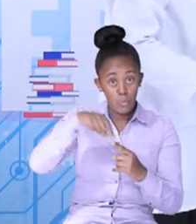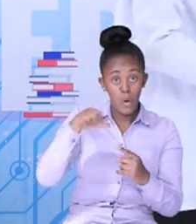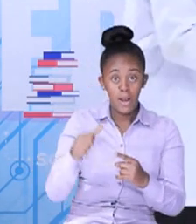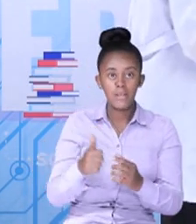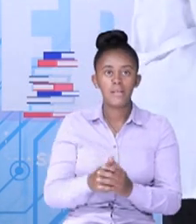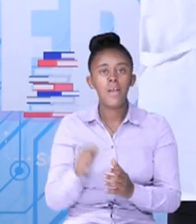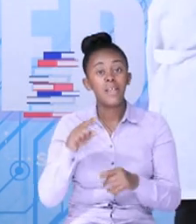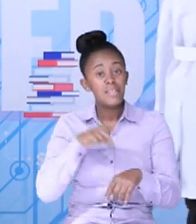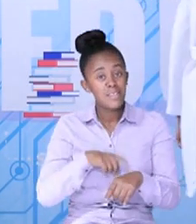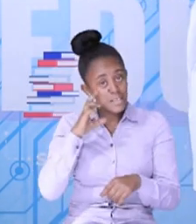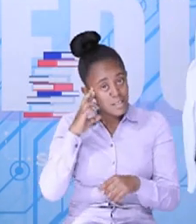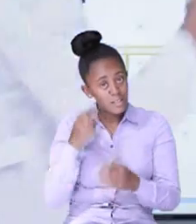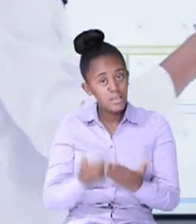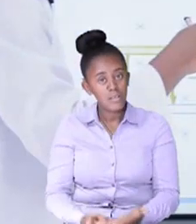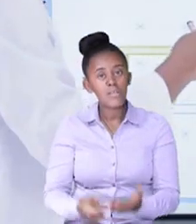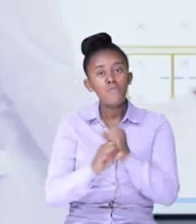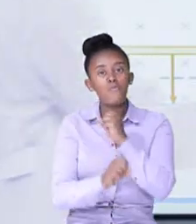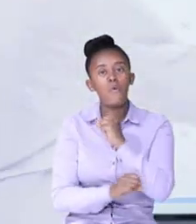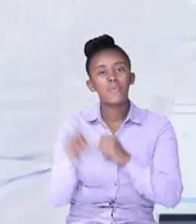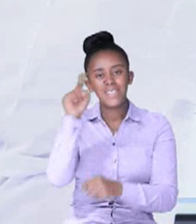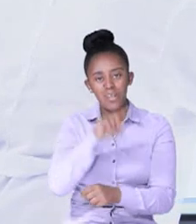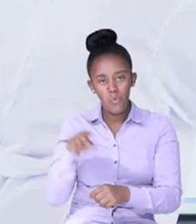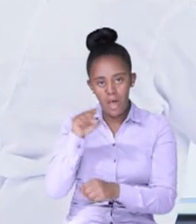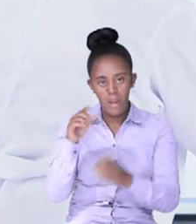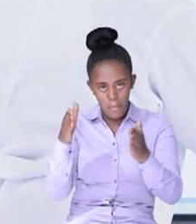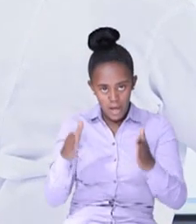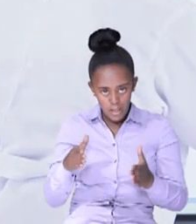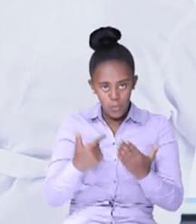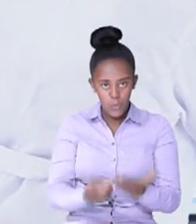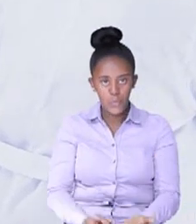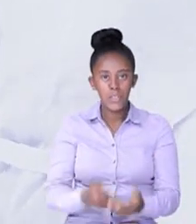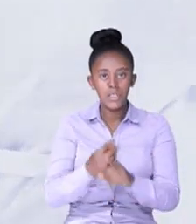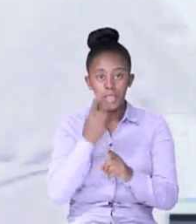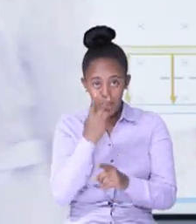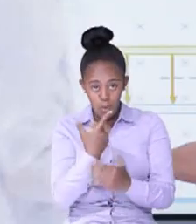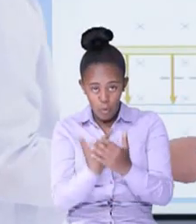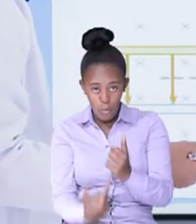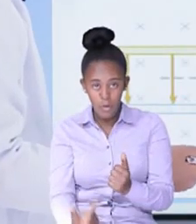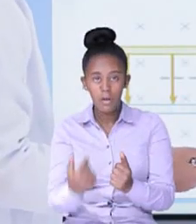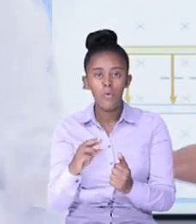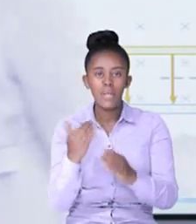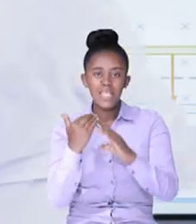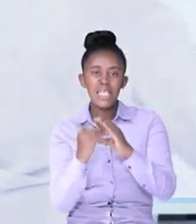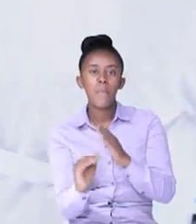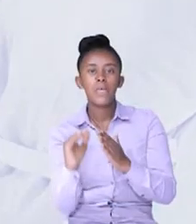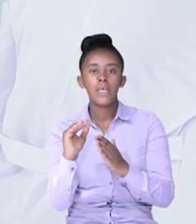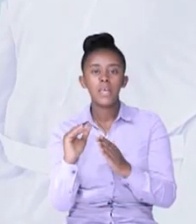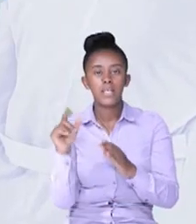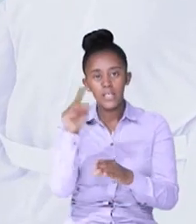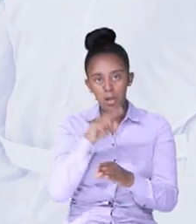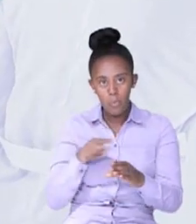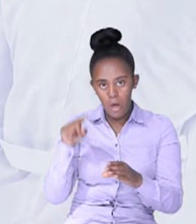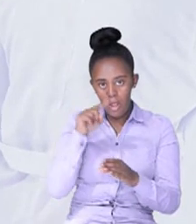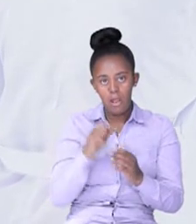another. In this case, they will form a circular path. In this case, we just see only half or semicircular path. And